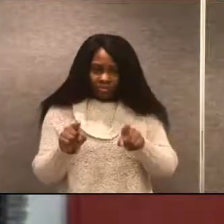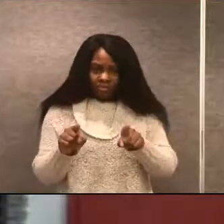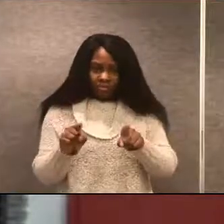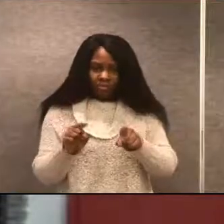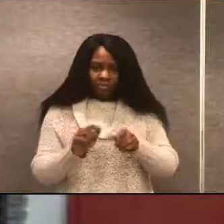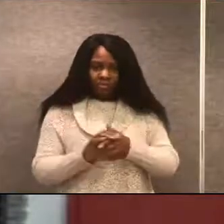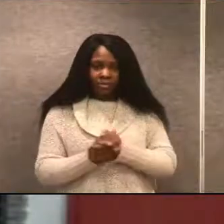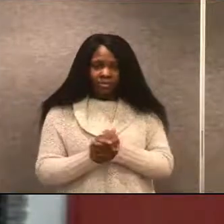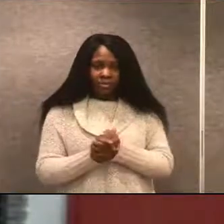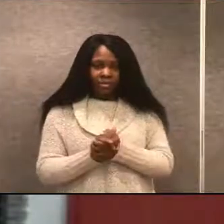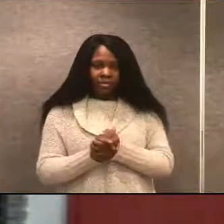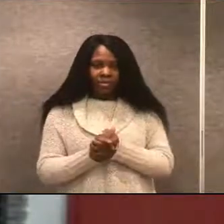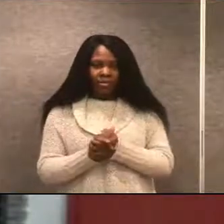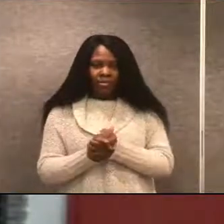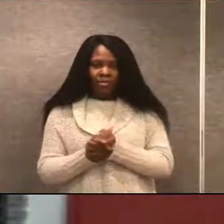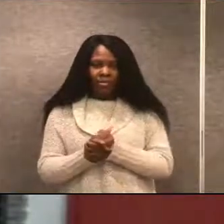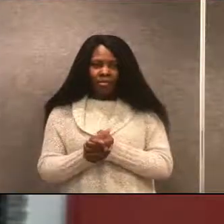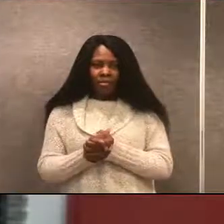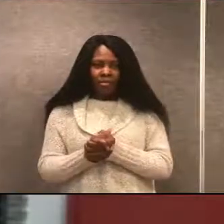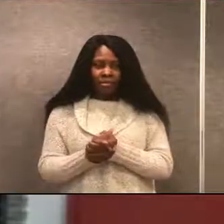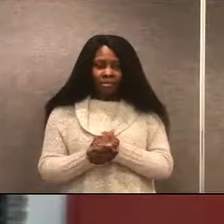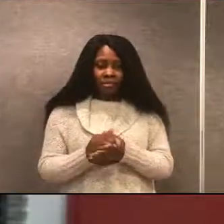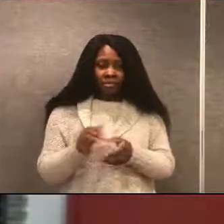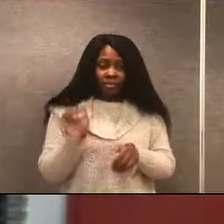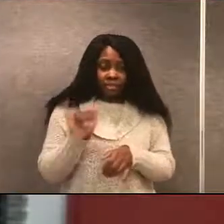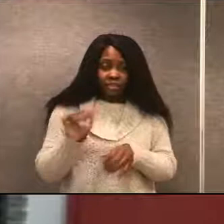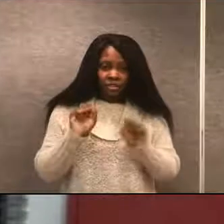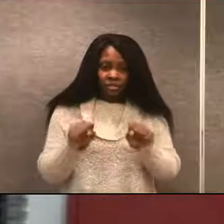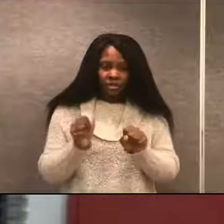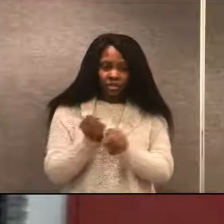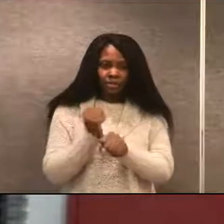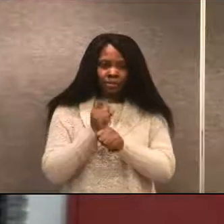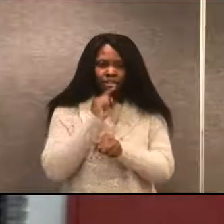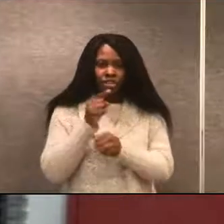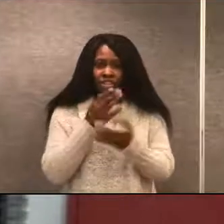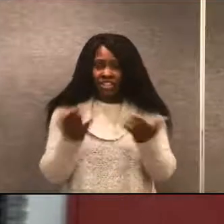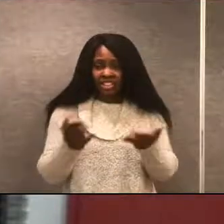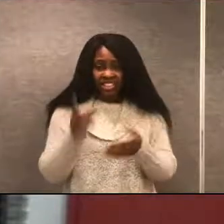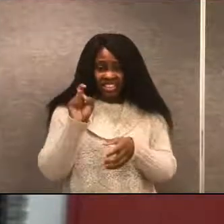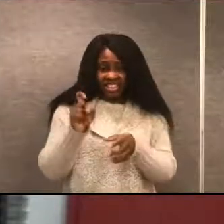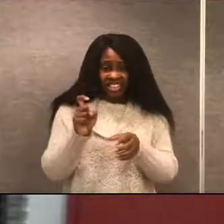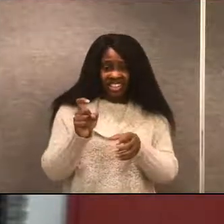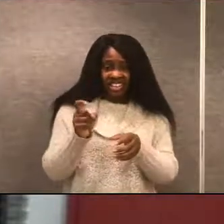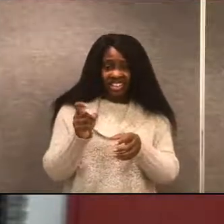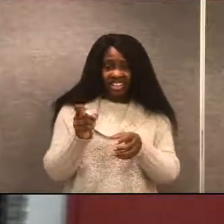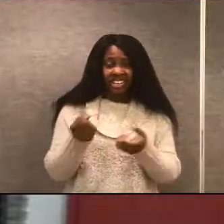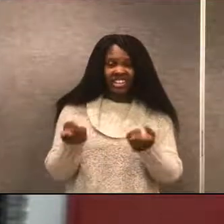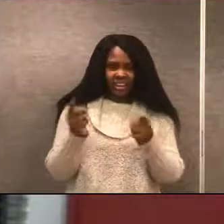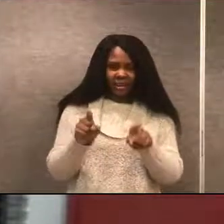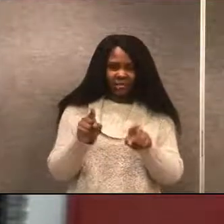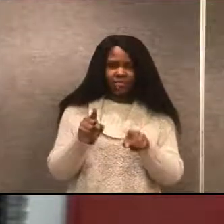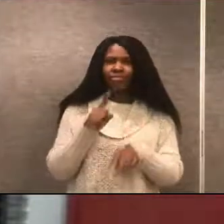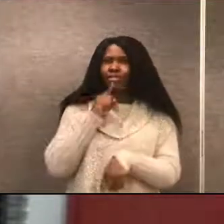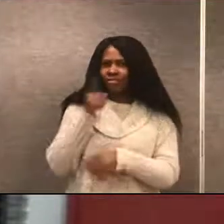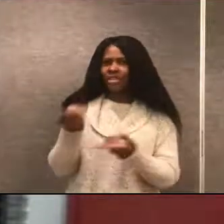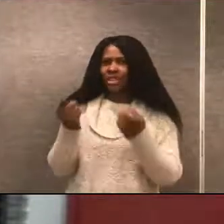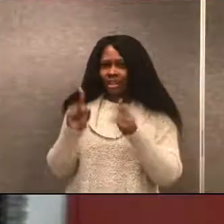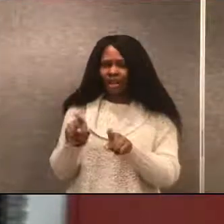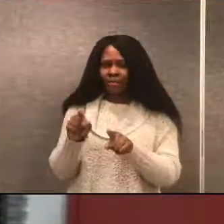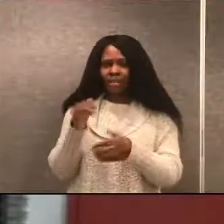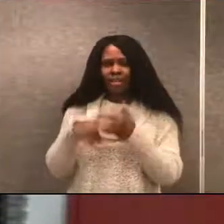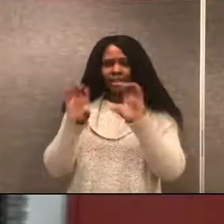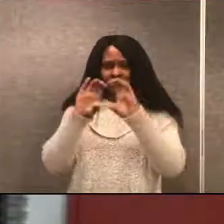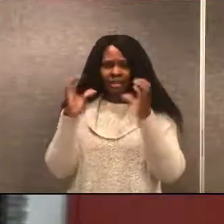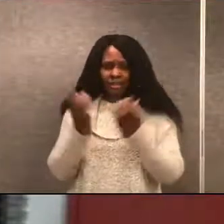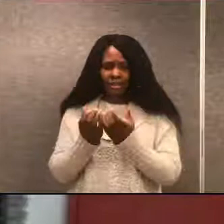us accountable as well too, for making sure that the things that should be happening inside of these virtual classrooms are happening in the